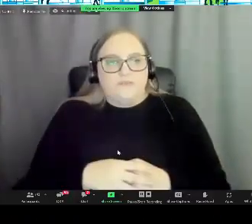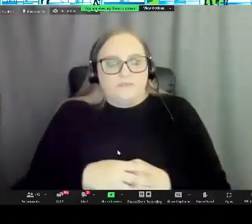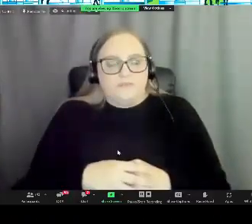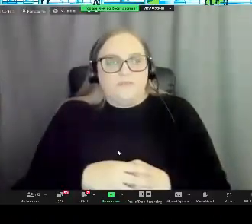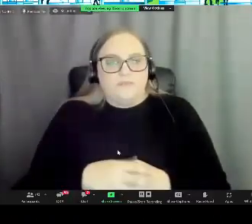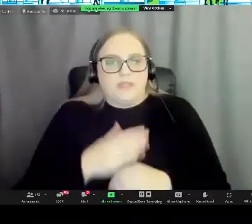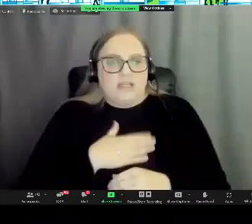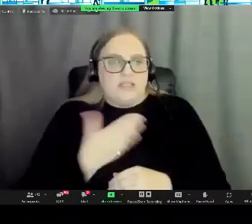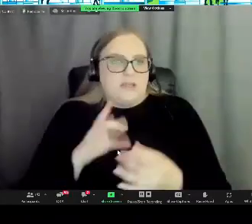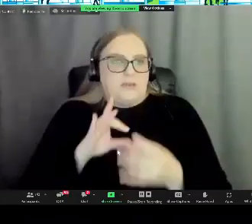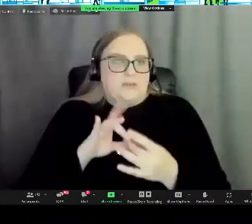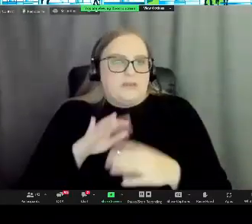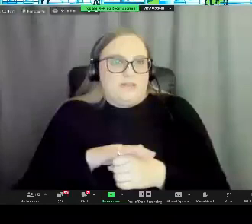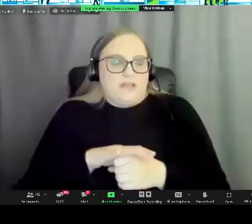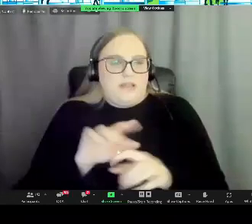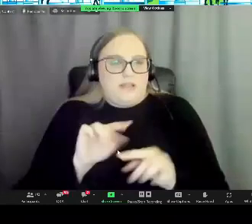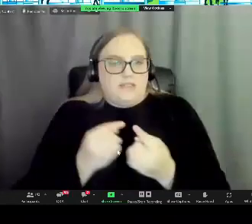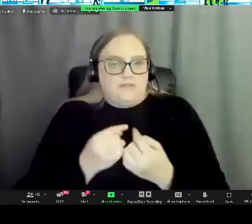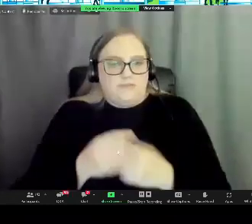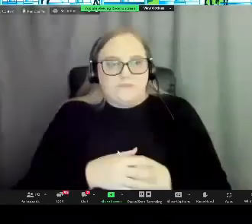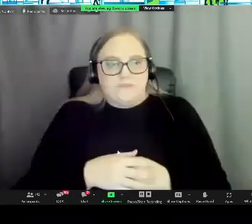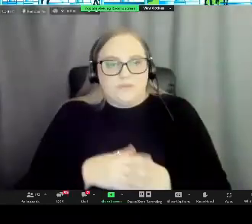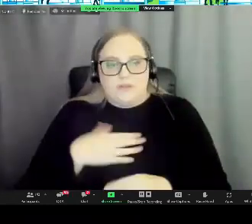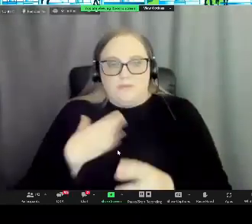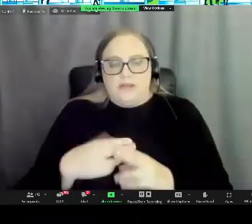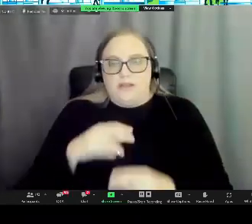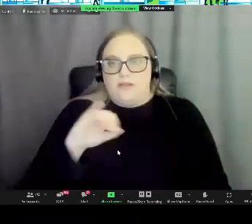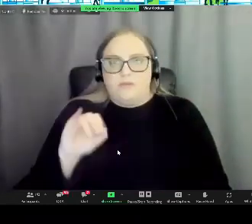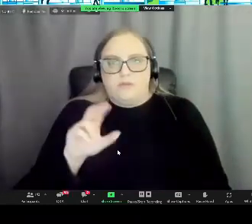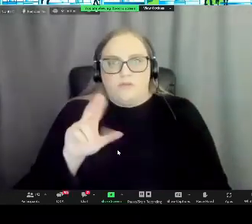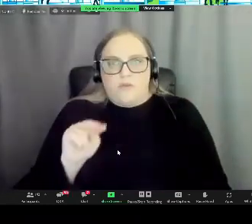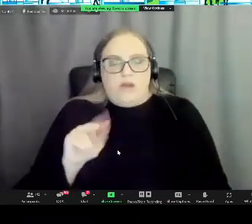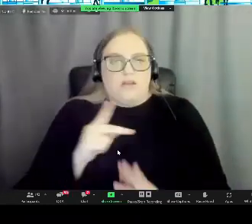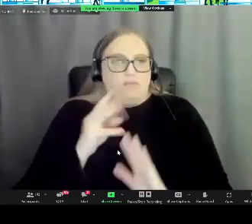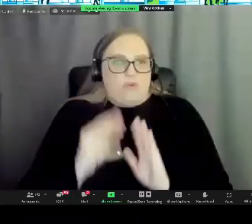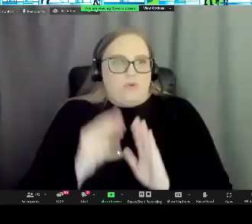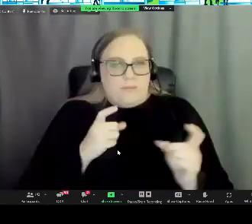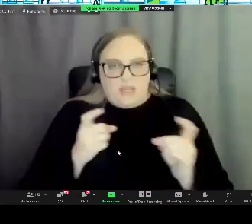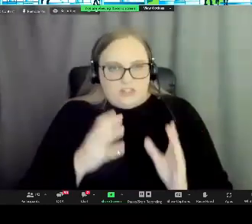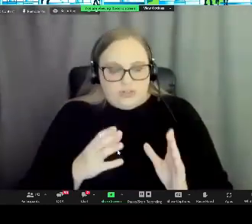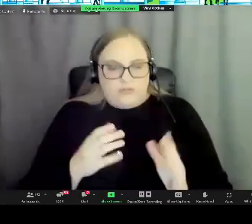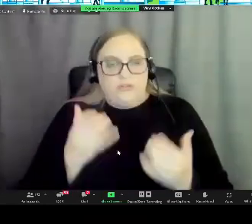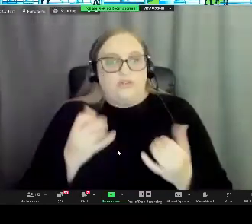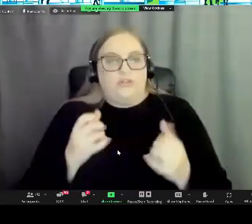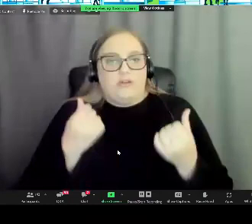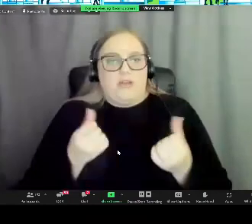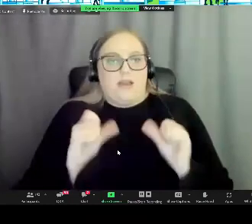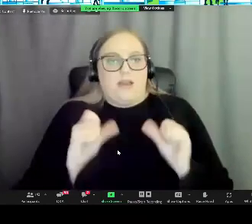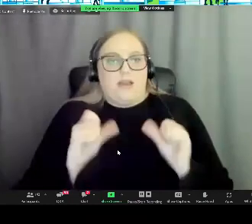of Energy. Thank you, Vincent. Again, my name is Juan Uribe, Senior Program Manager. The current effort is focused